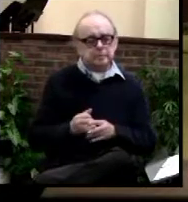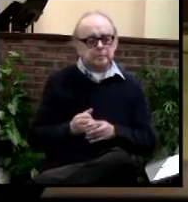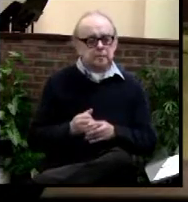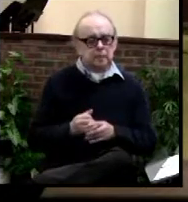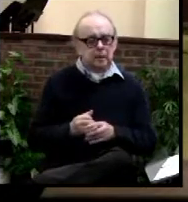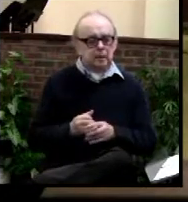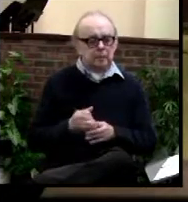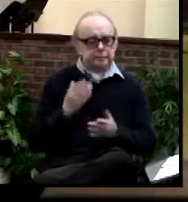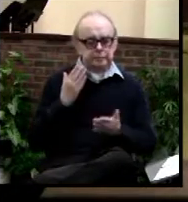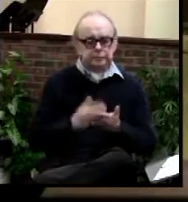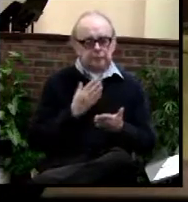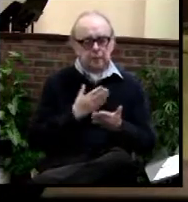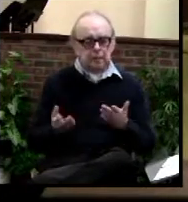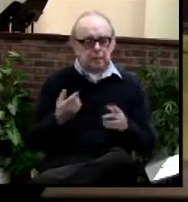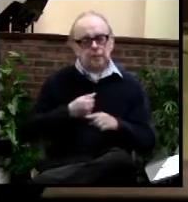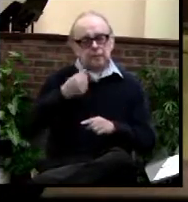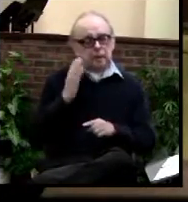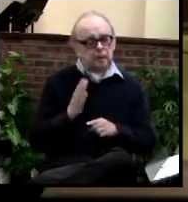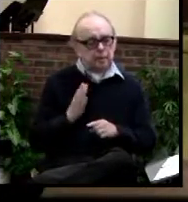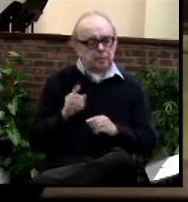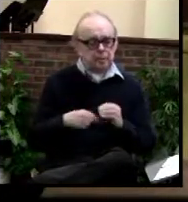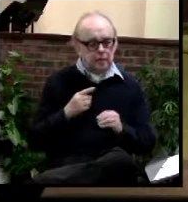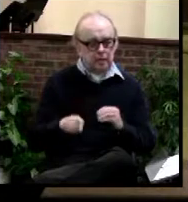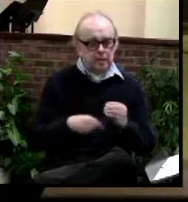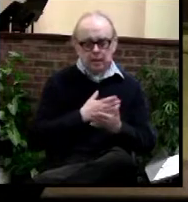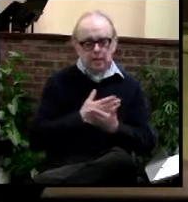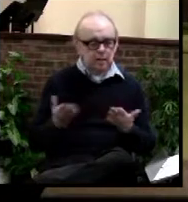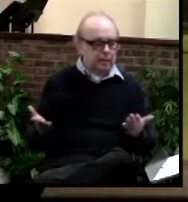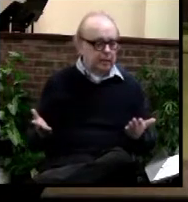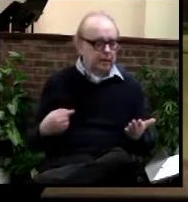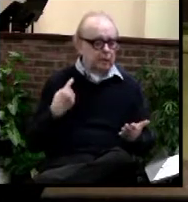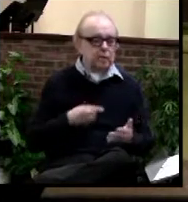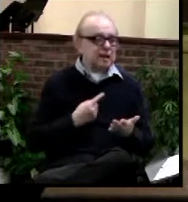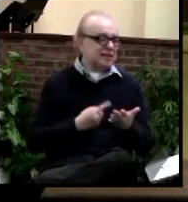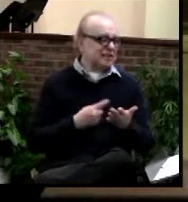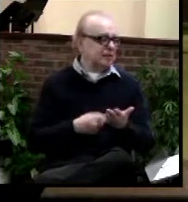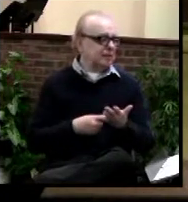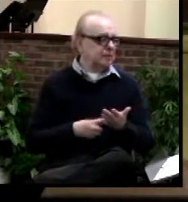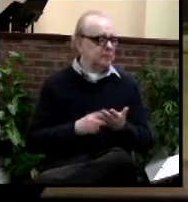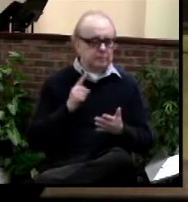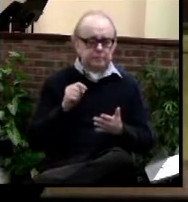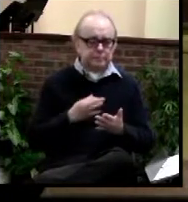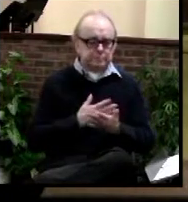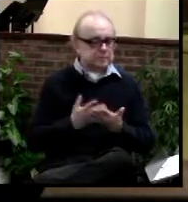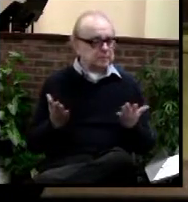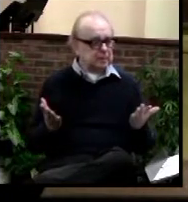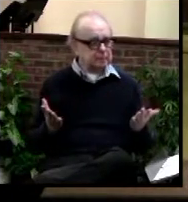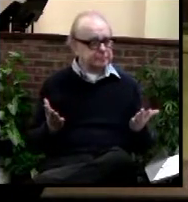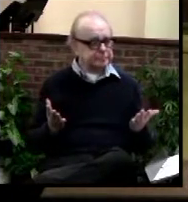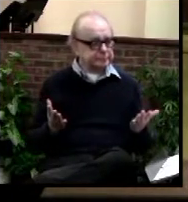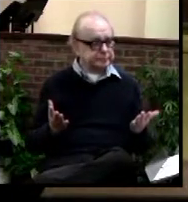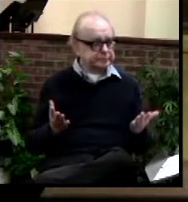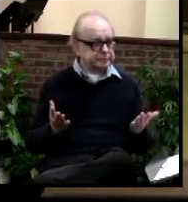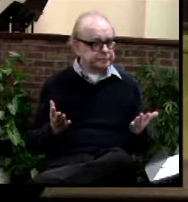there's some good things from God about all of these things that we're talking about. And one of the things is this.